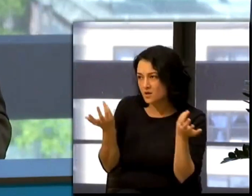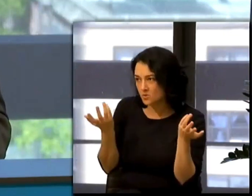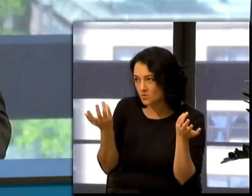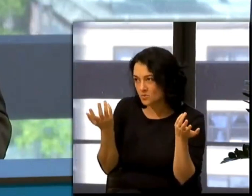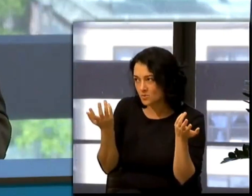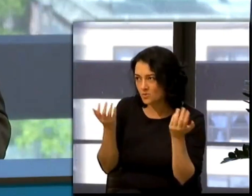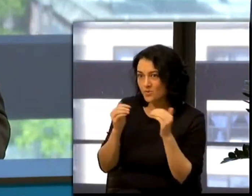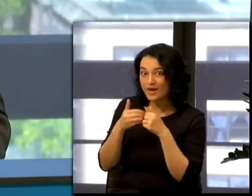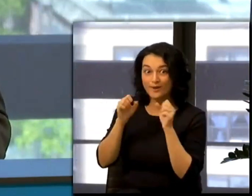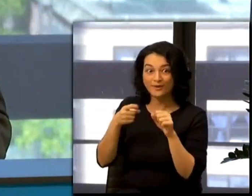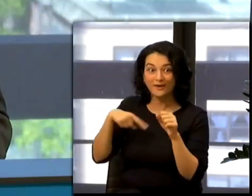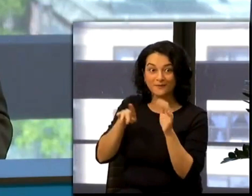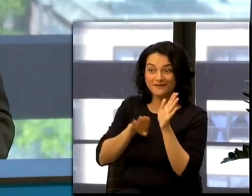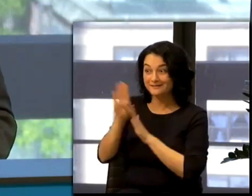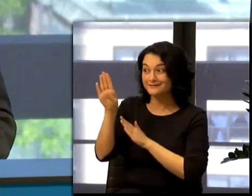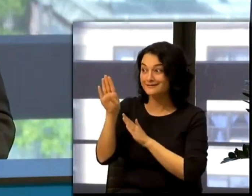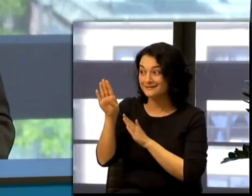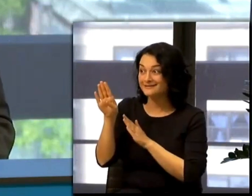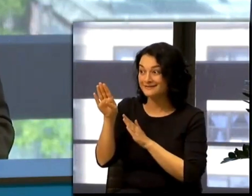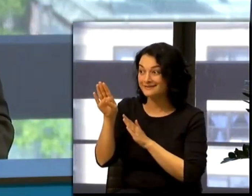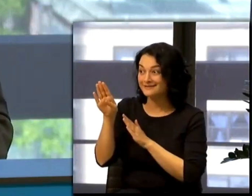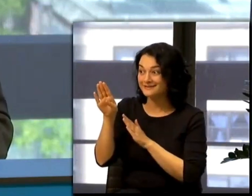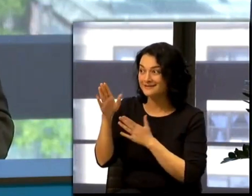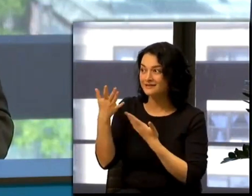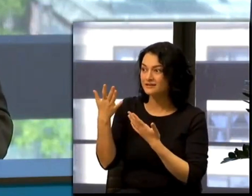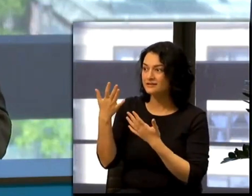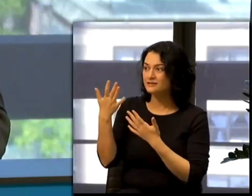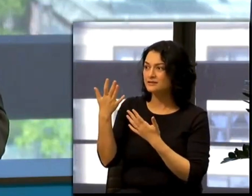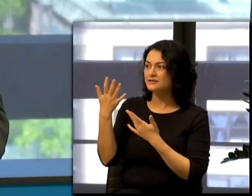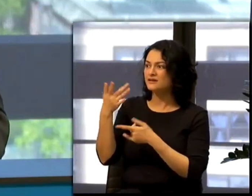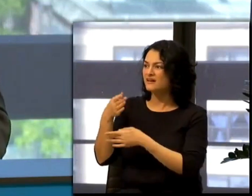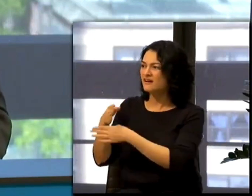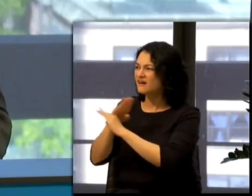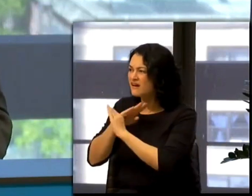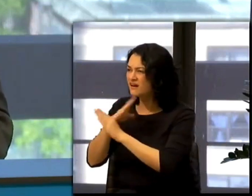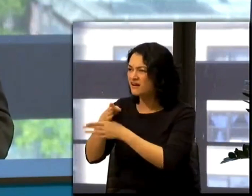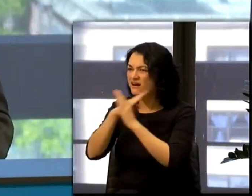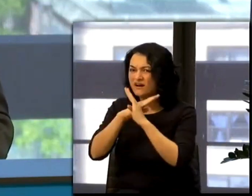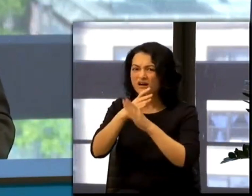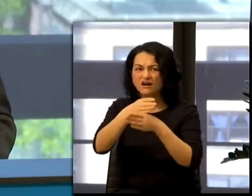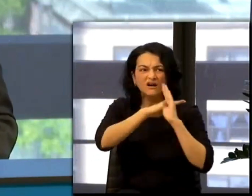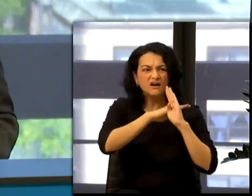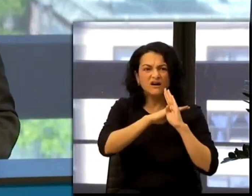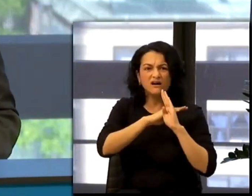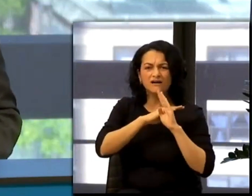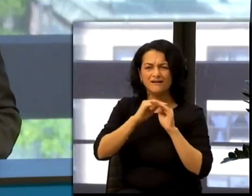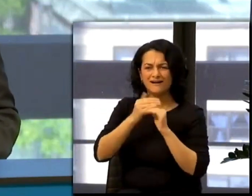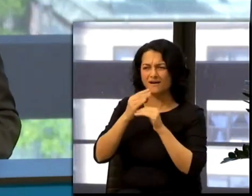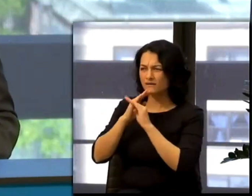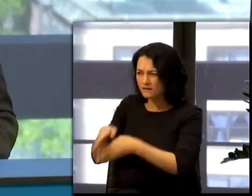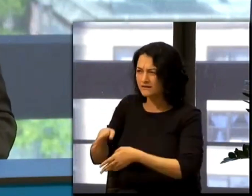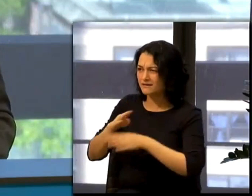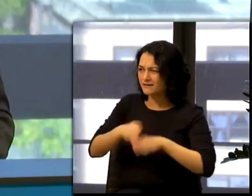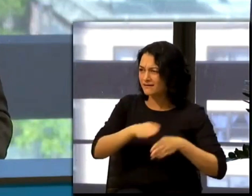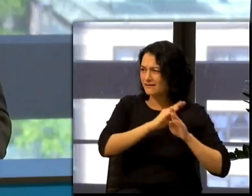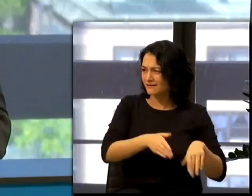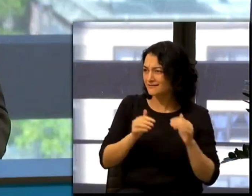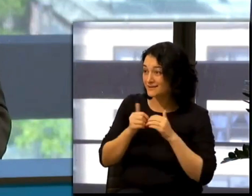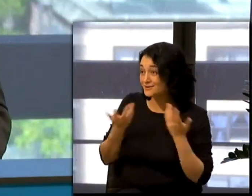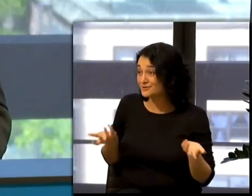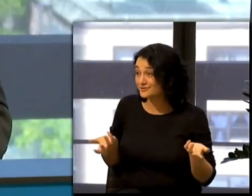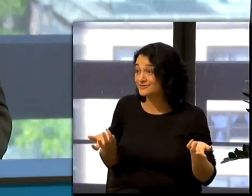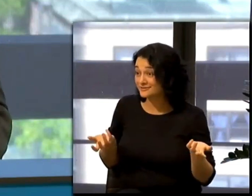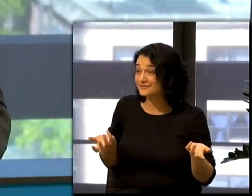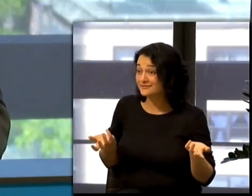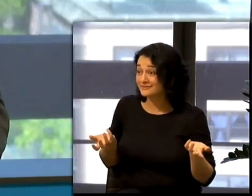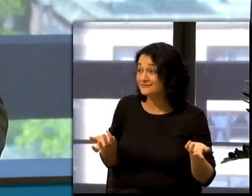dismantling structural ageism and ableism. And we're excited to leverage opportunities like today's discussion in order